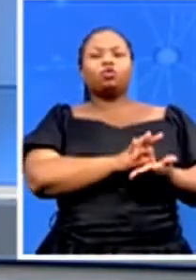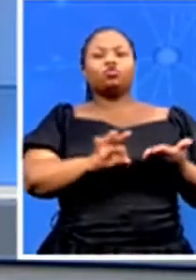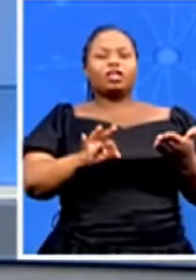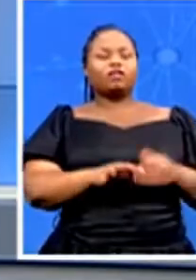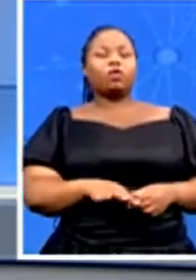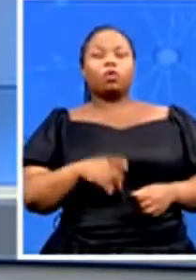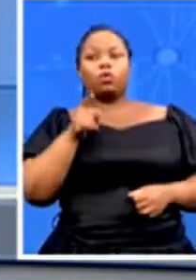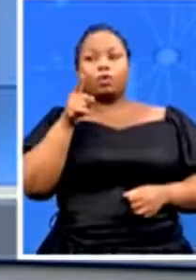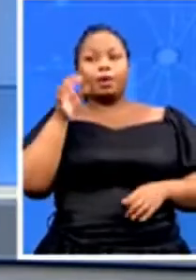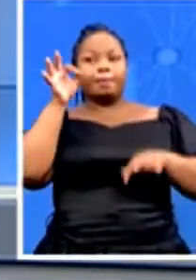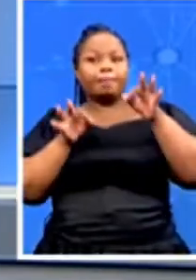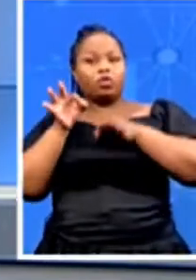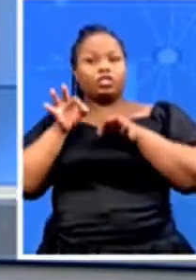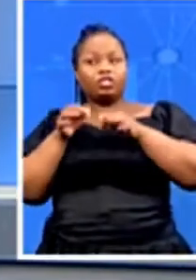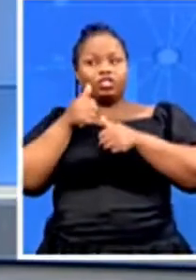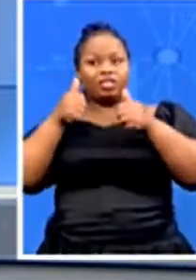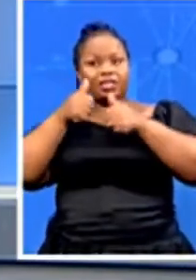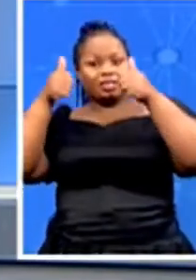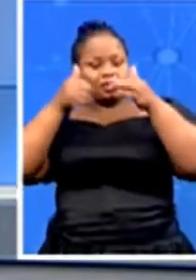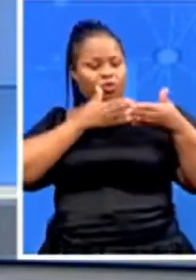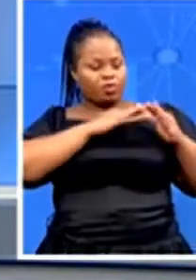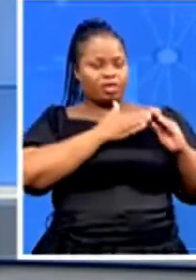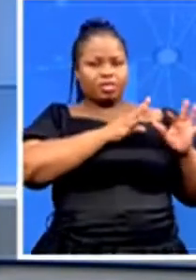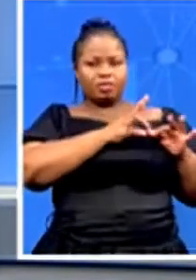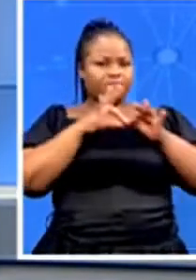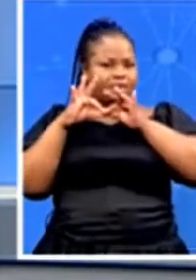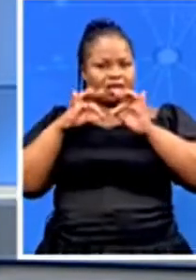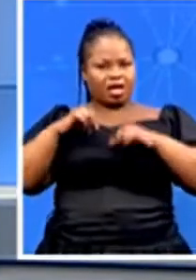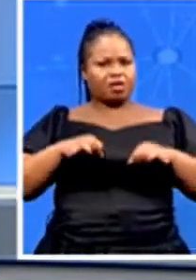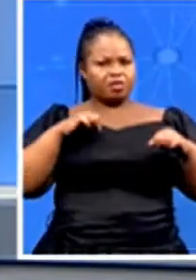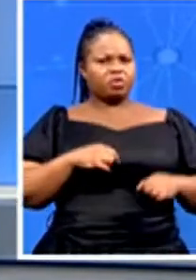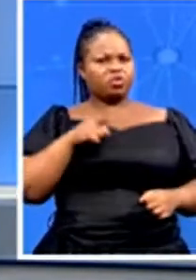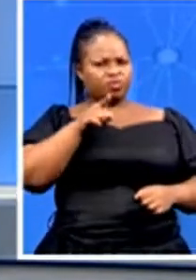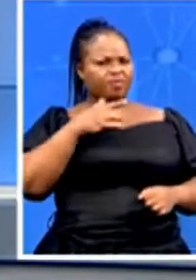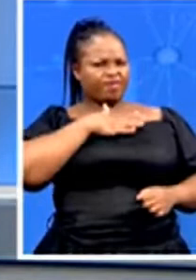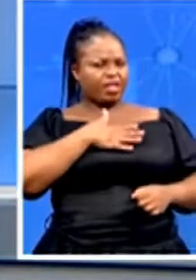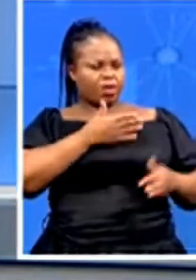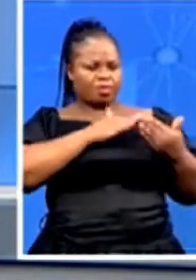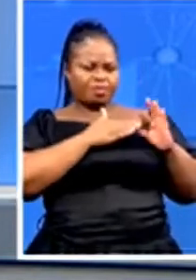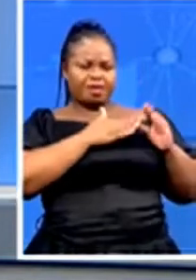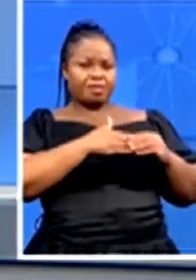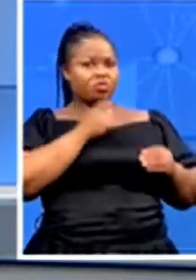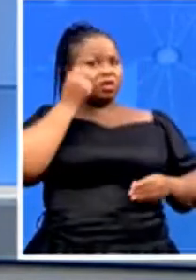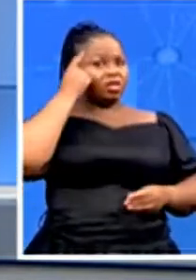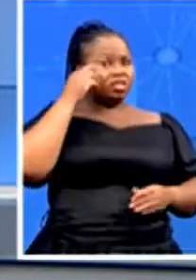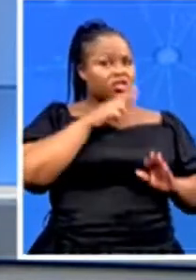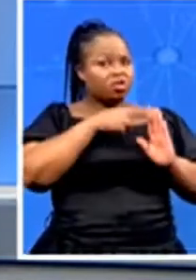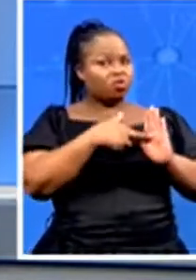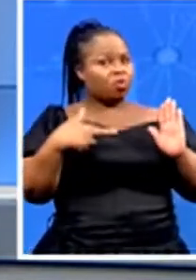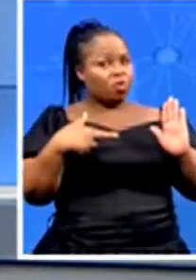And do you get a sense then that the citizens themselves do understand the role and the important role that they have in terms